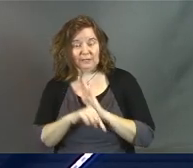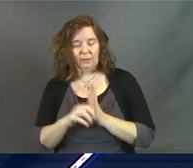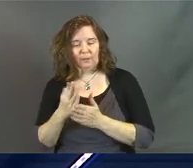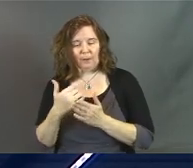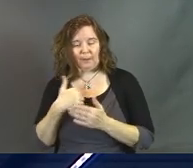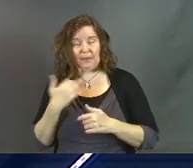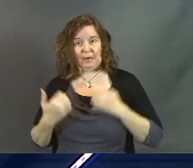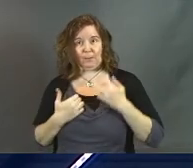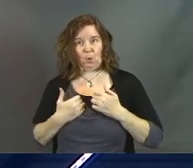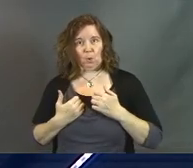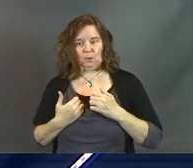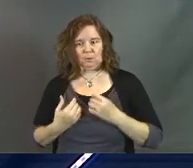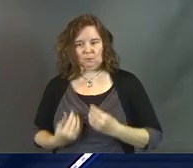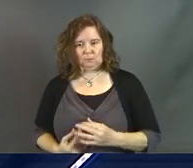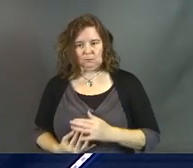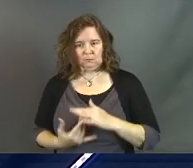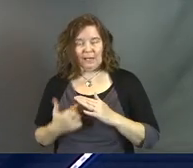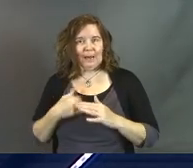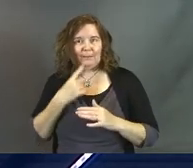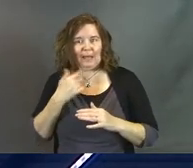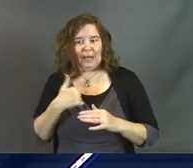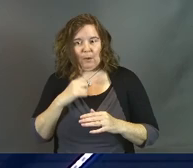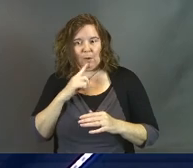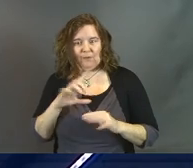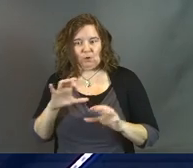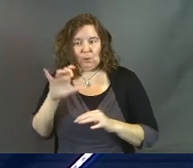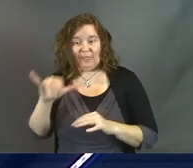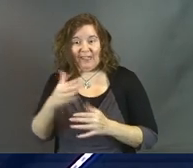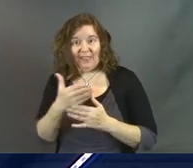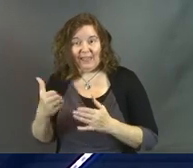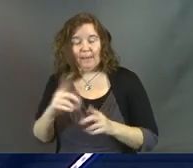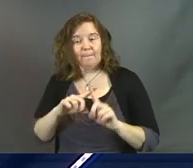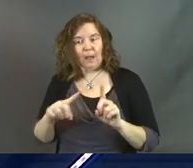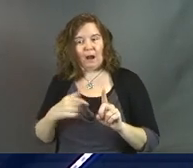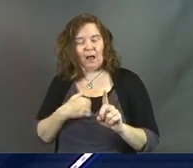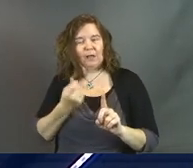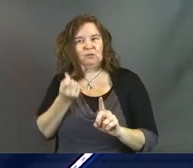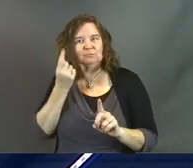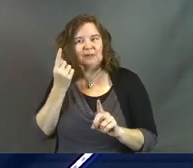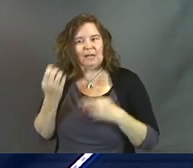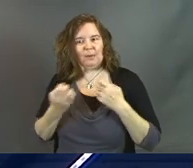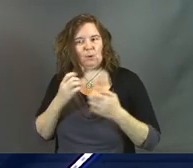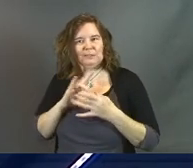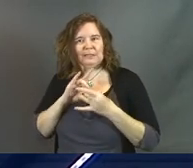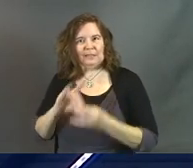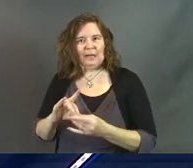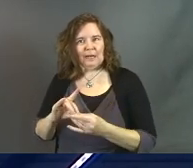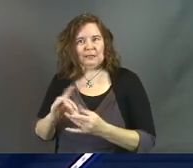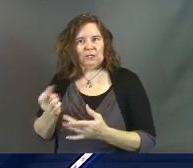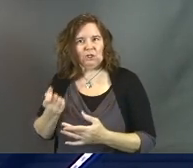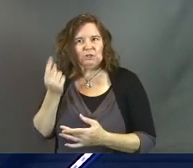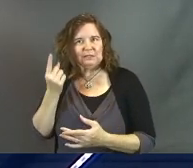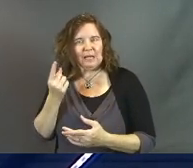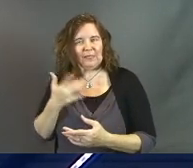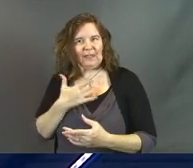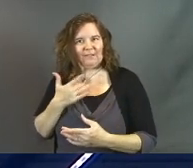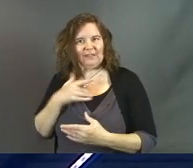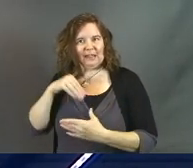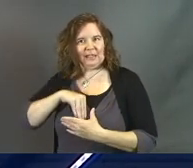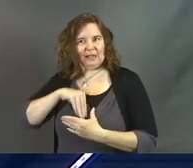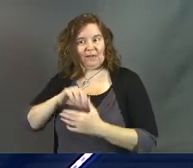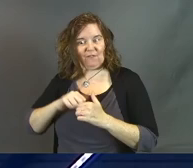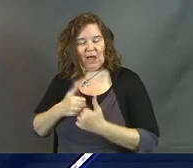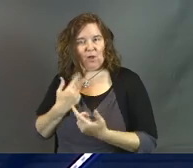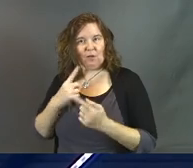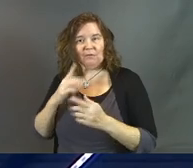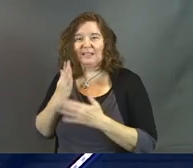and emotions got stirred up. And I'm not saying that I would ever do that thing, but I can emotionally connect to how a person got